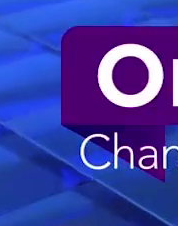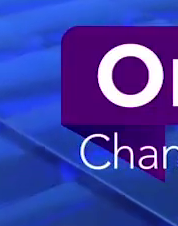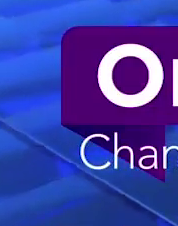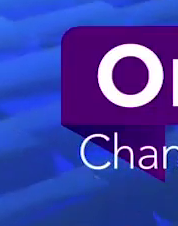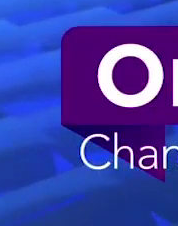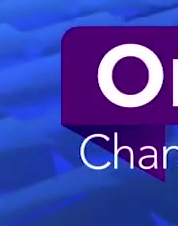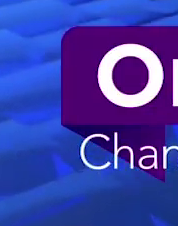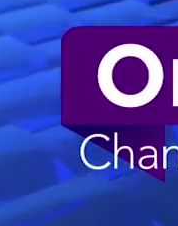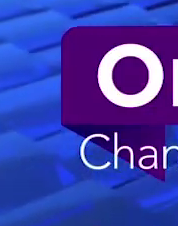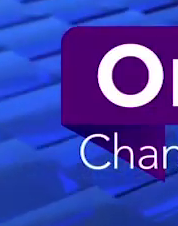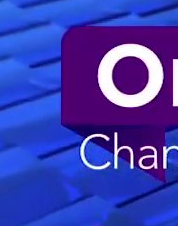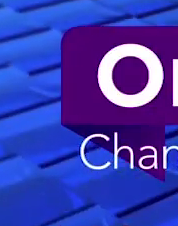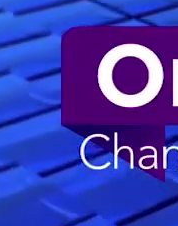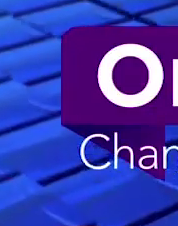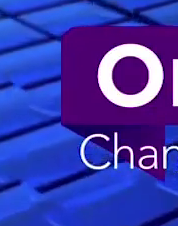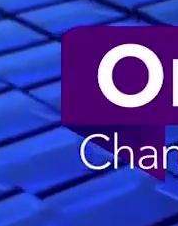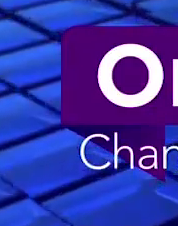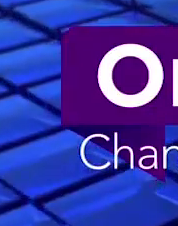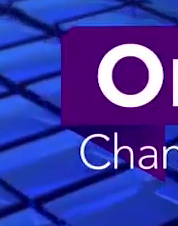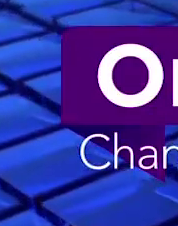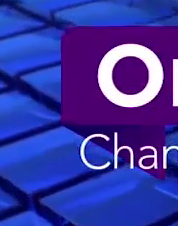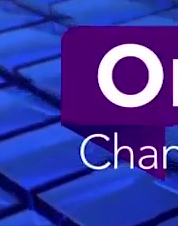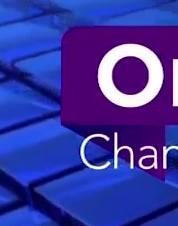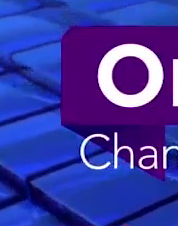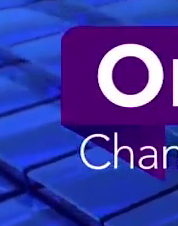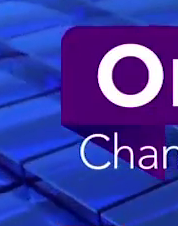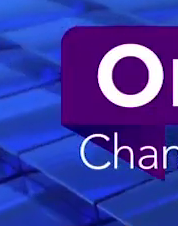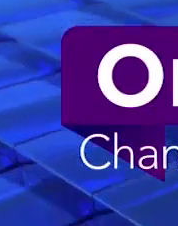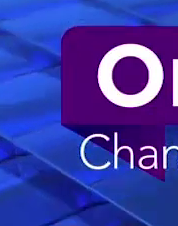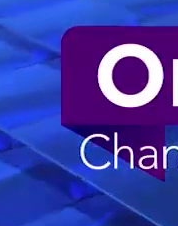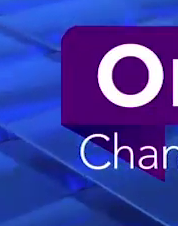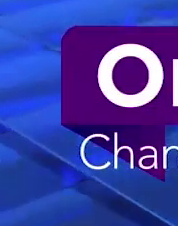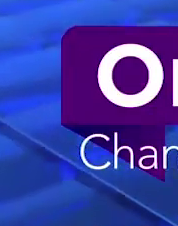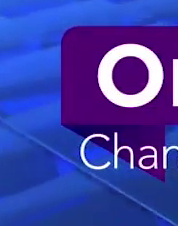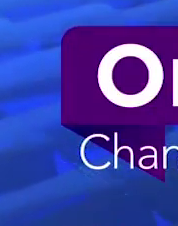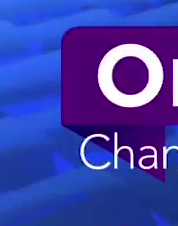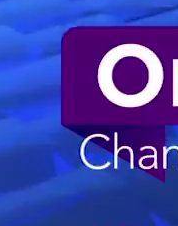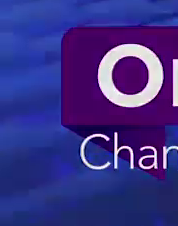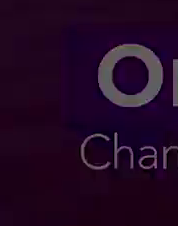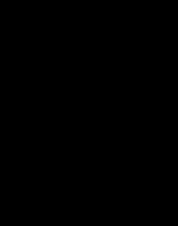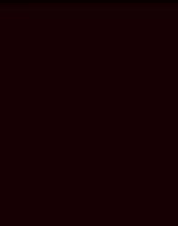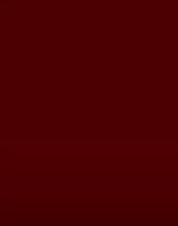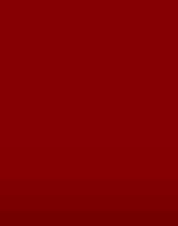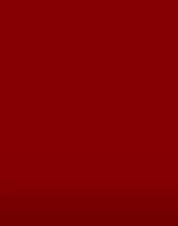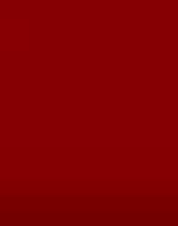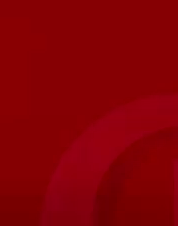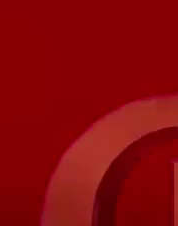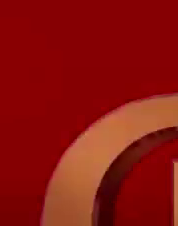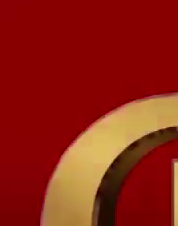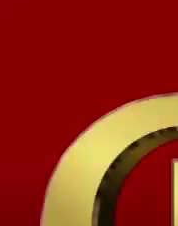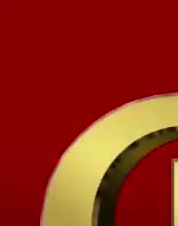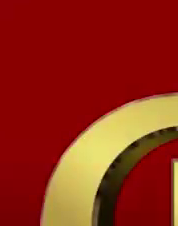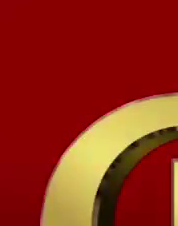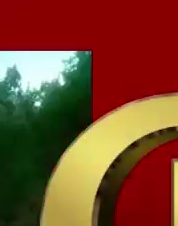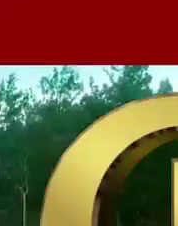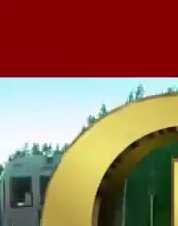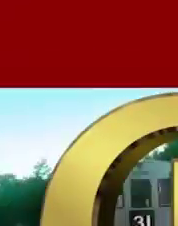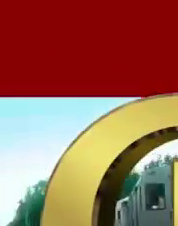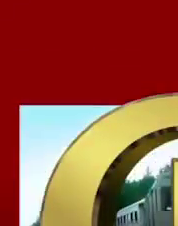Blue Wave Channel 2, and also streaming live on gov.bm. These programs, along with many